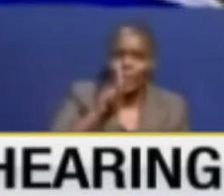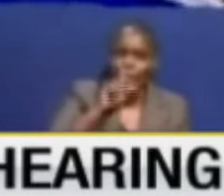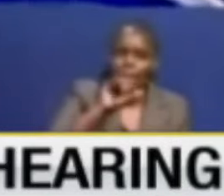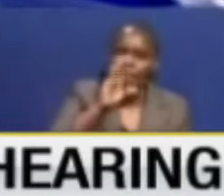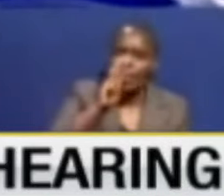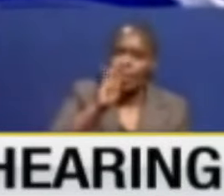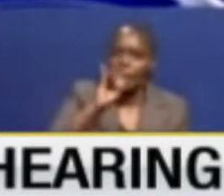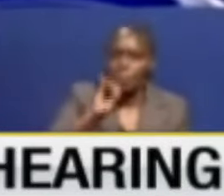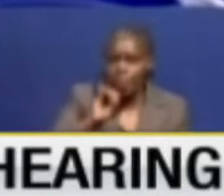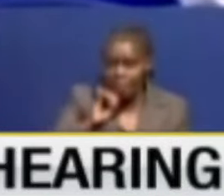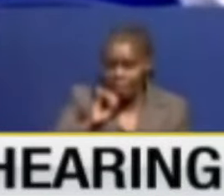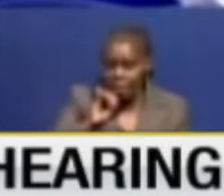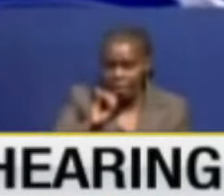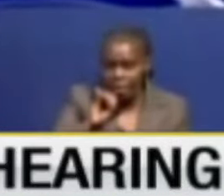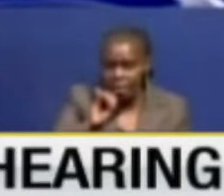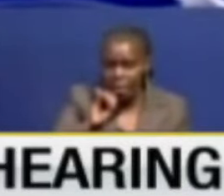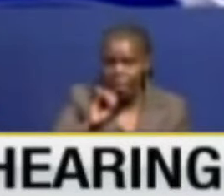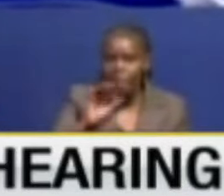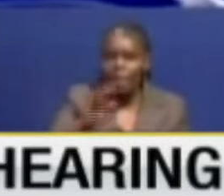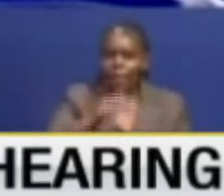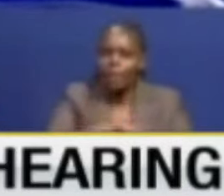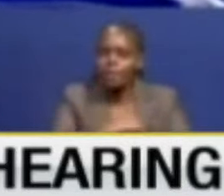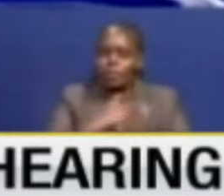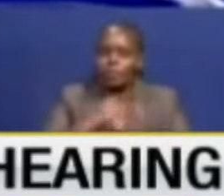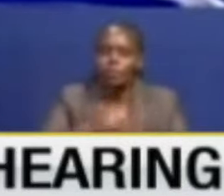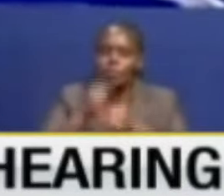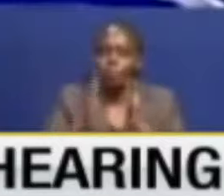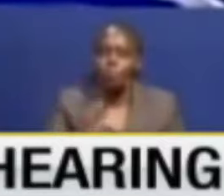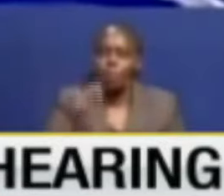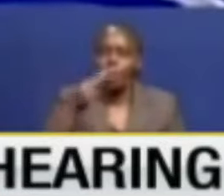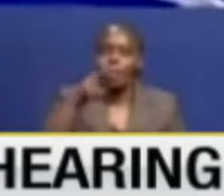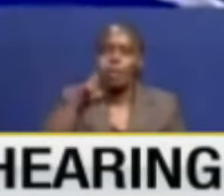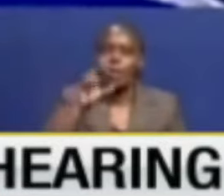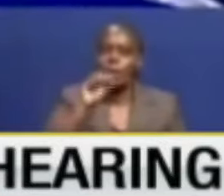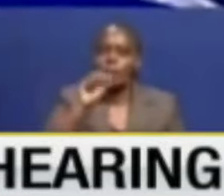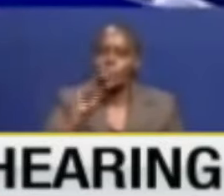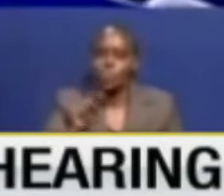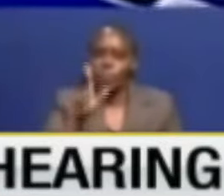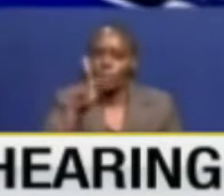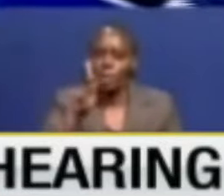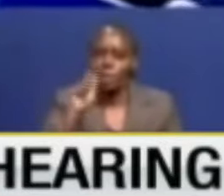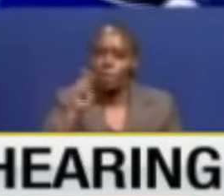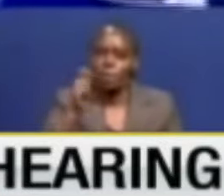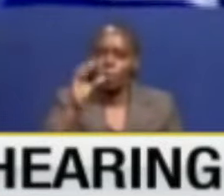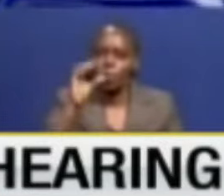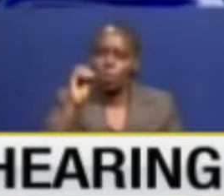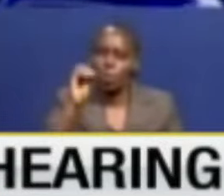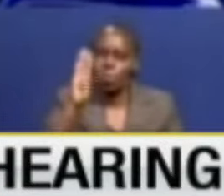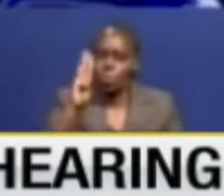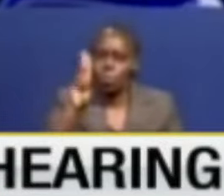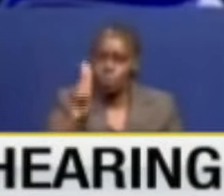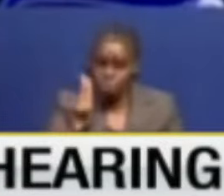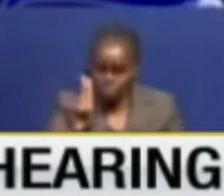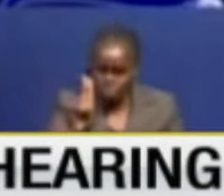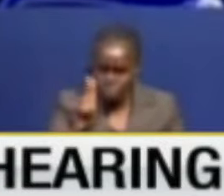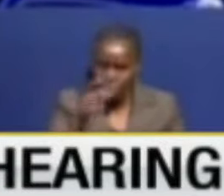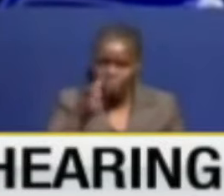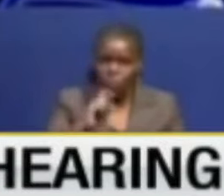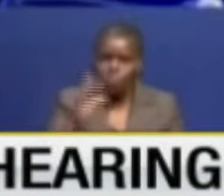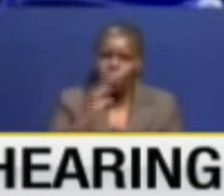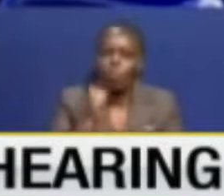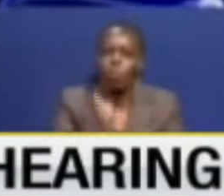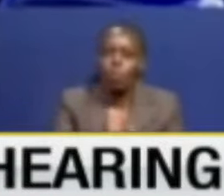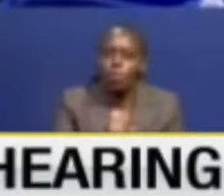Adheru Dhambura, and the Chief of Staff, Mr. Harrison Gatobu Nchamba Mbithi, from